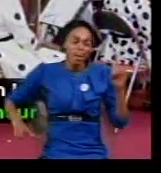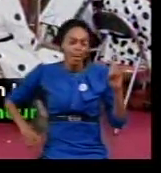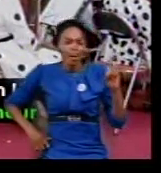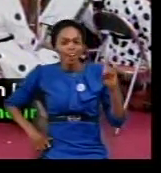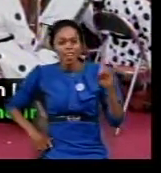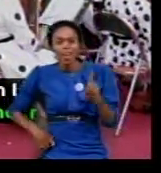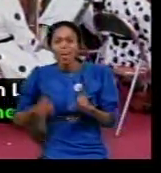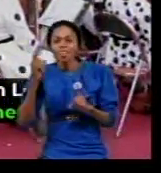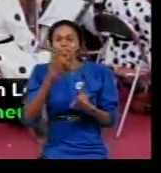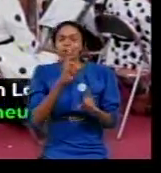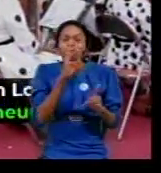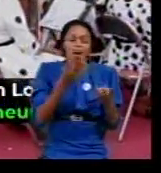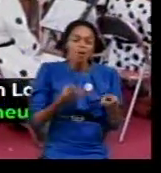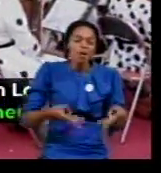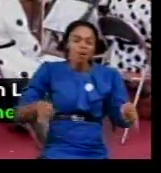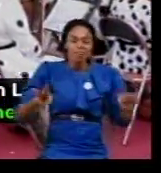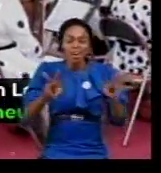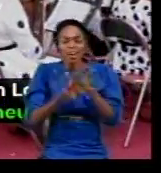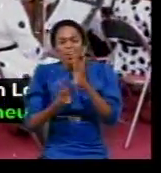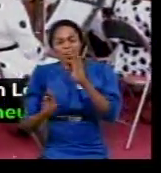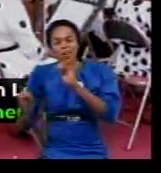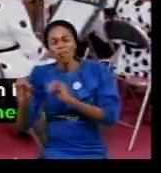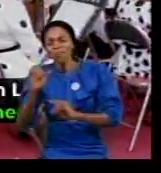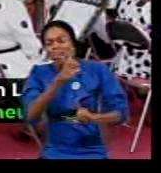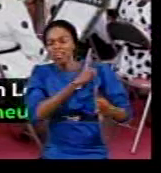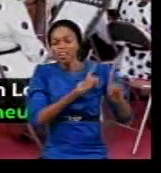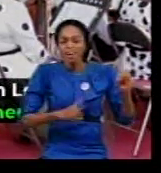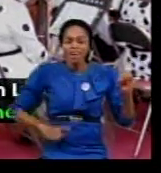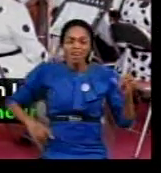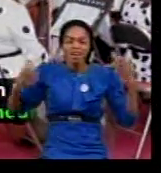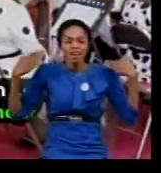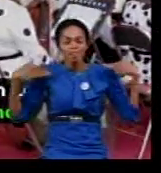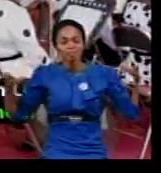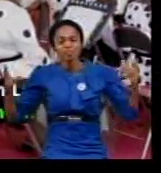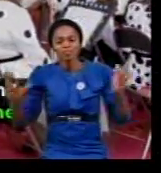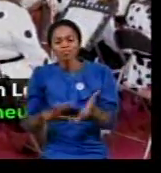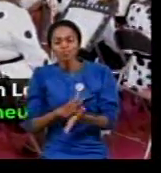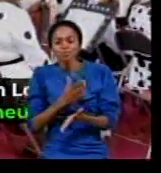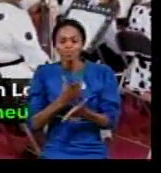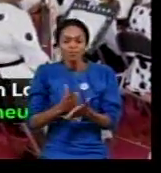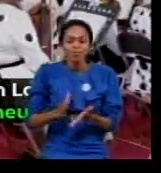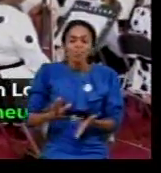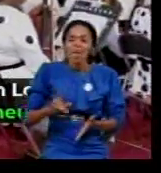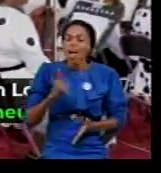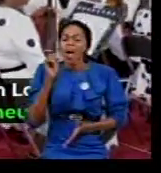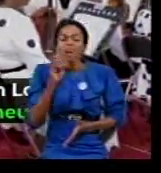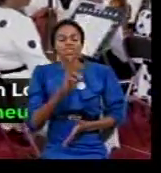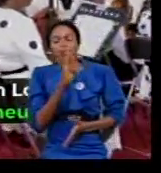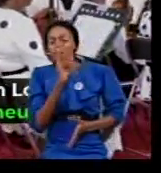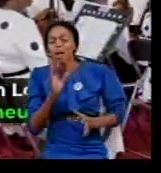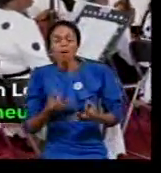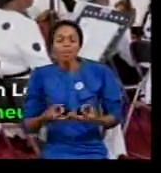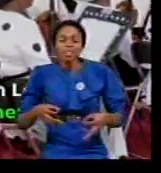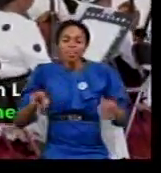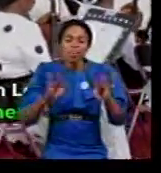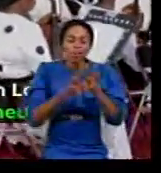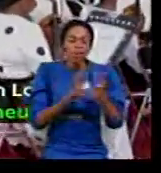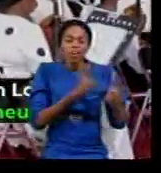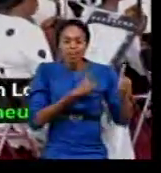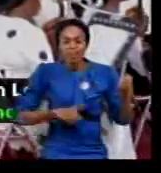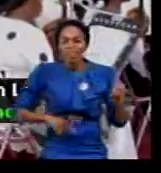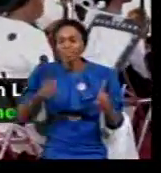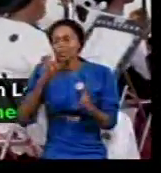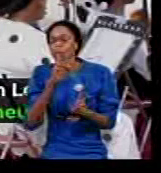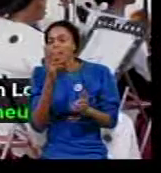sacrifice was accepted by the evidence of fire coming out of that rock. That's the fire coming out of the rock of